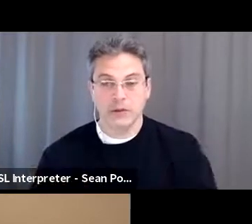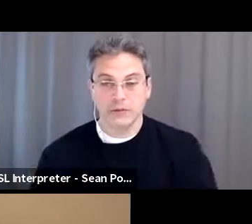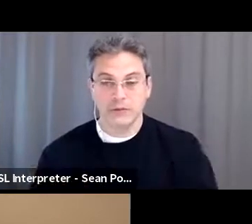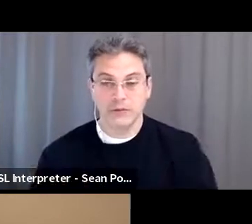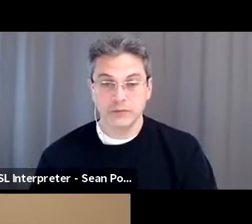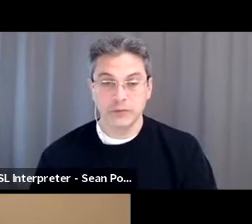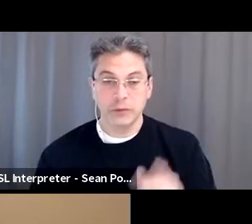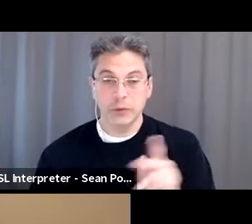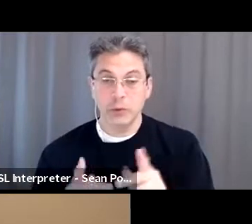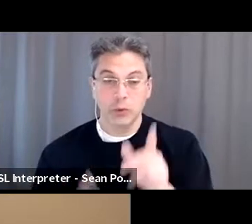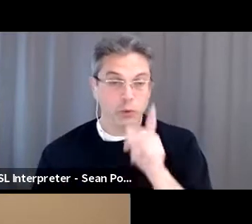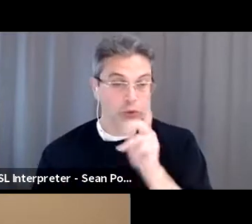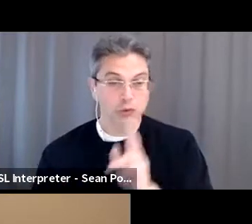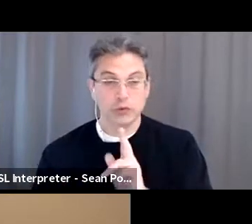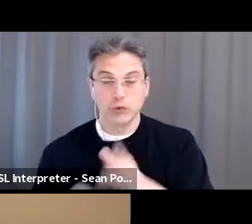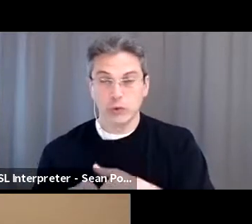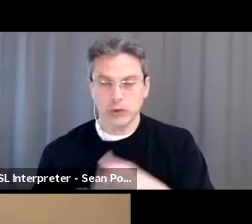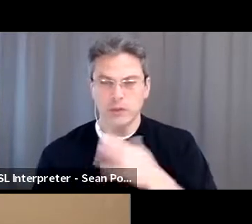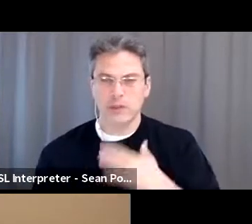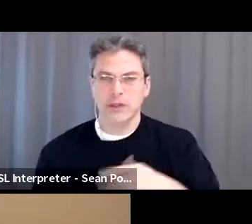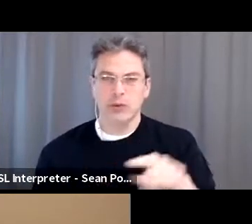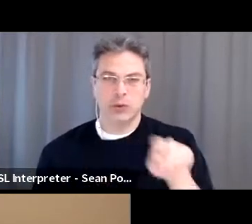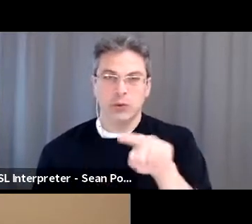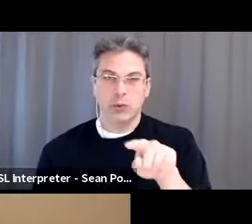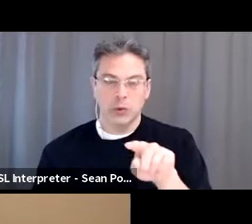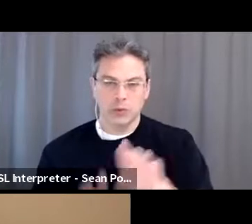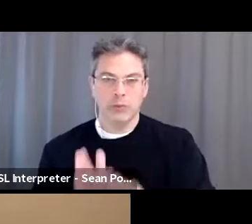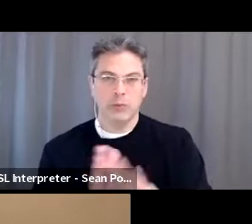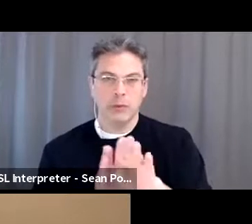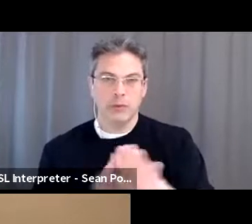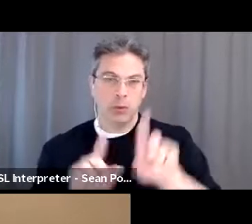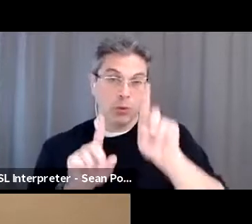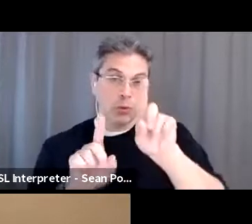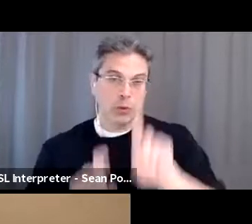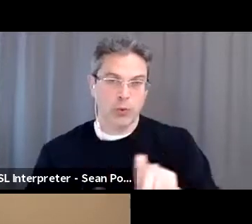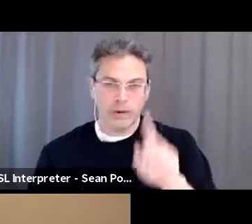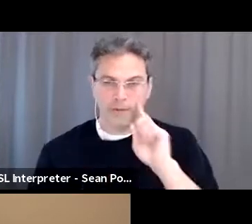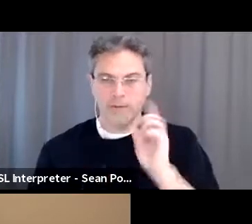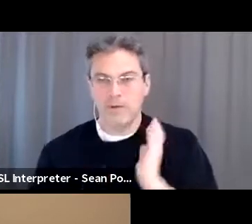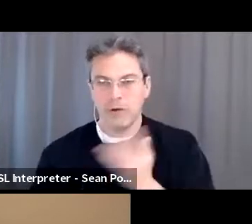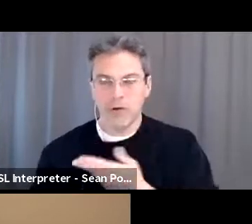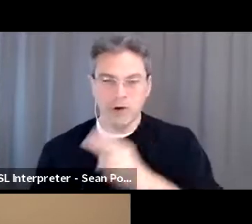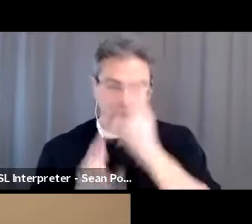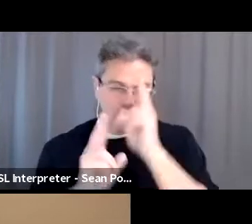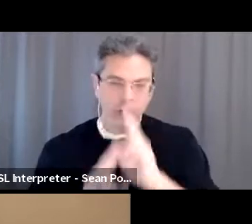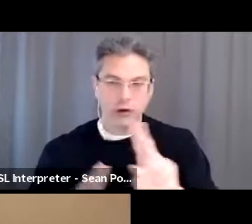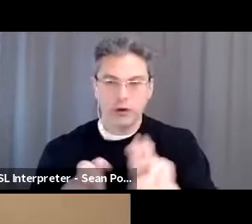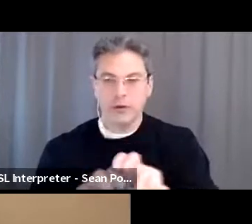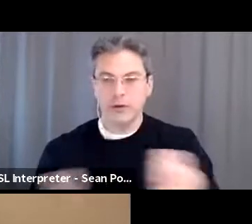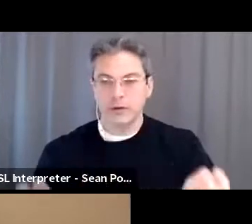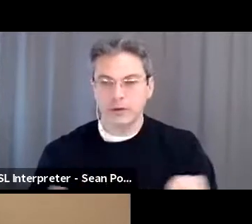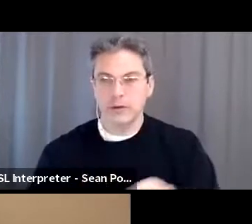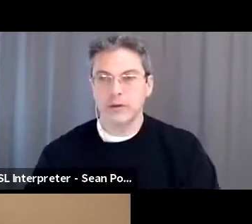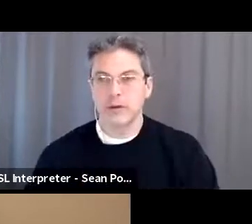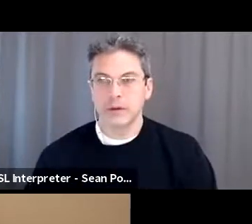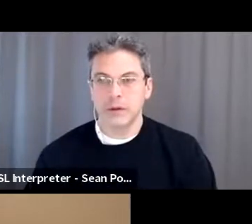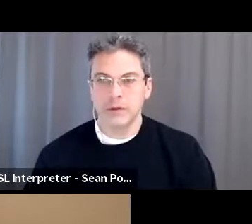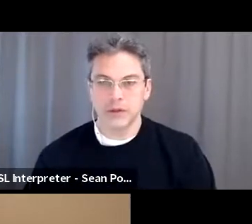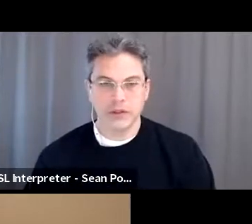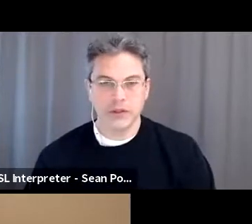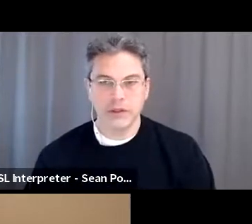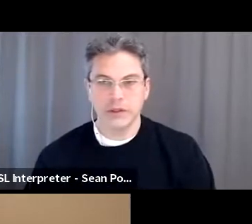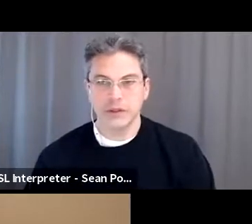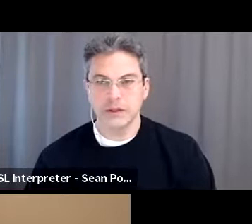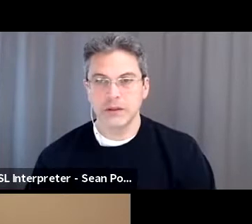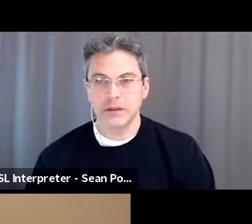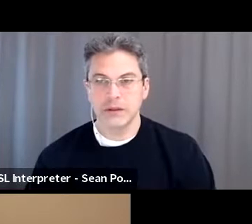today to prepare and submit your questions for our distinguished panel. Just a reminder to